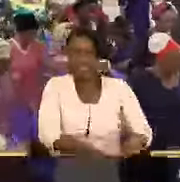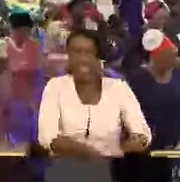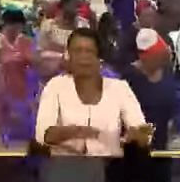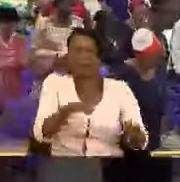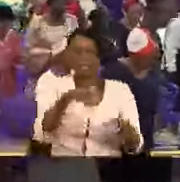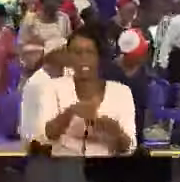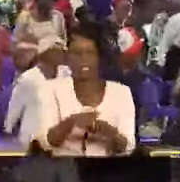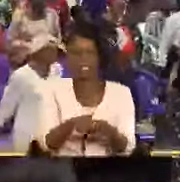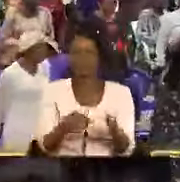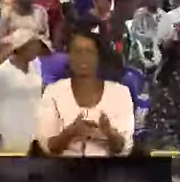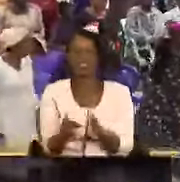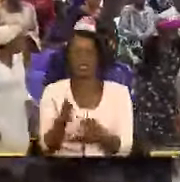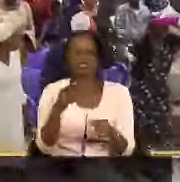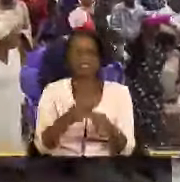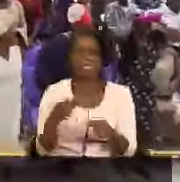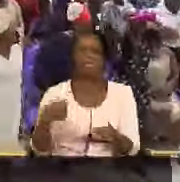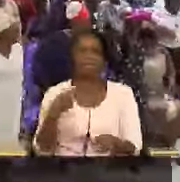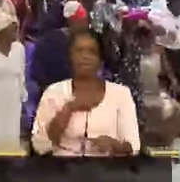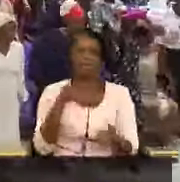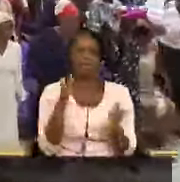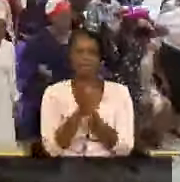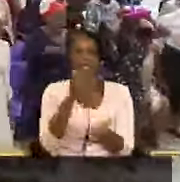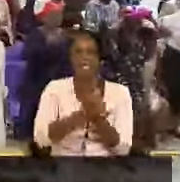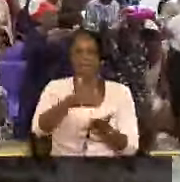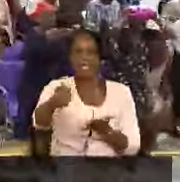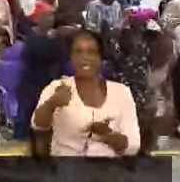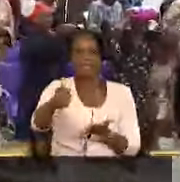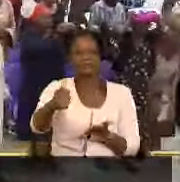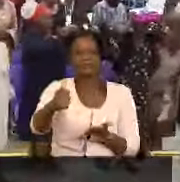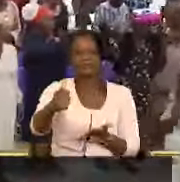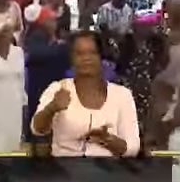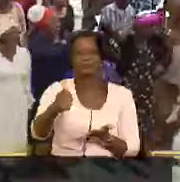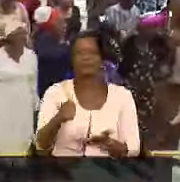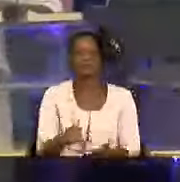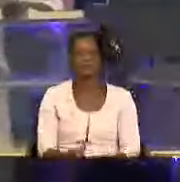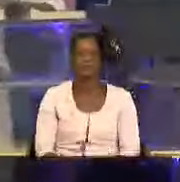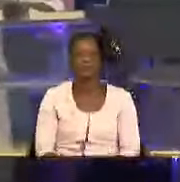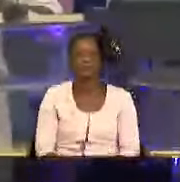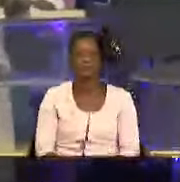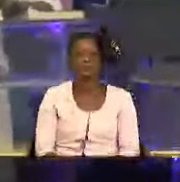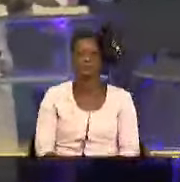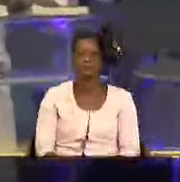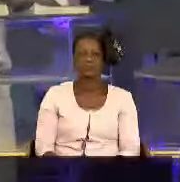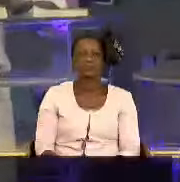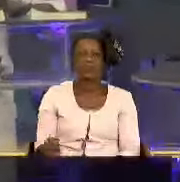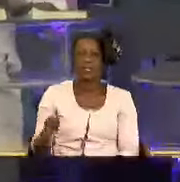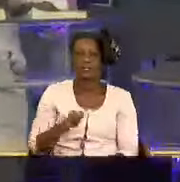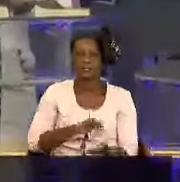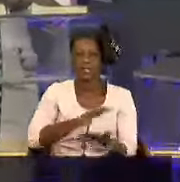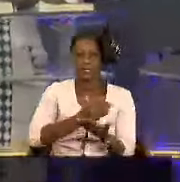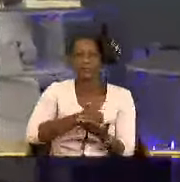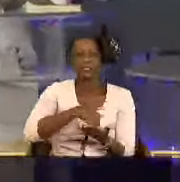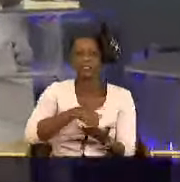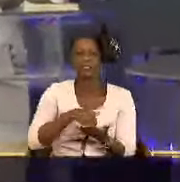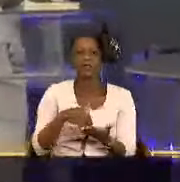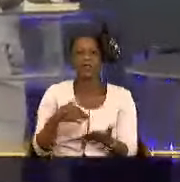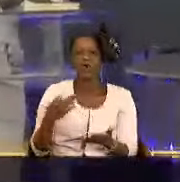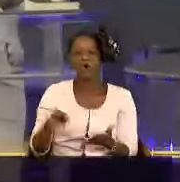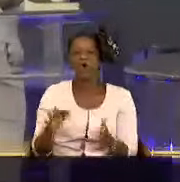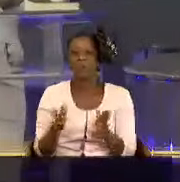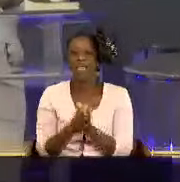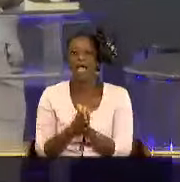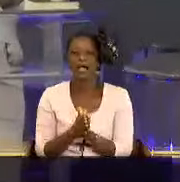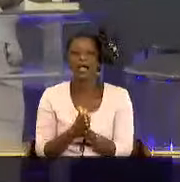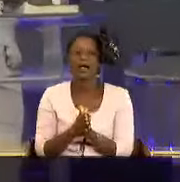in Jesus name we pray we are in another session titled poverty